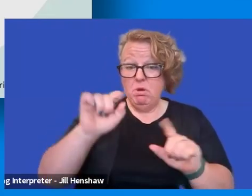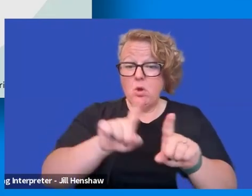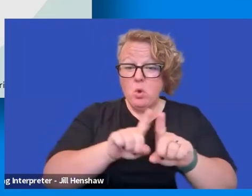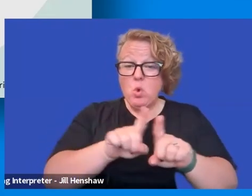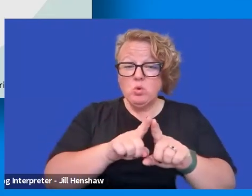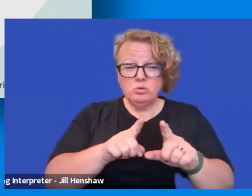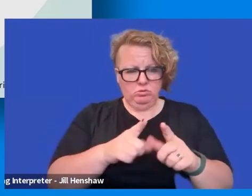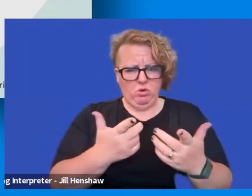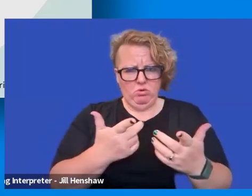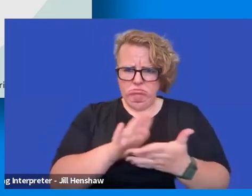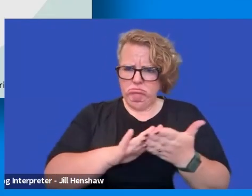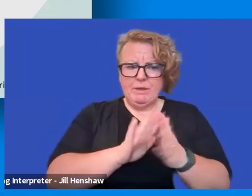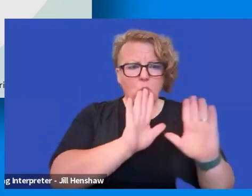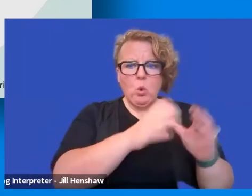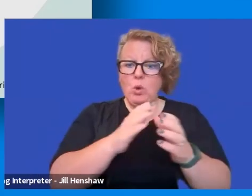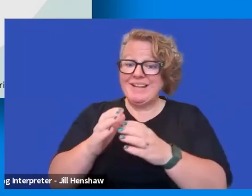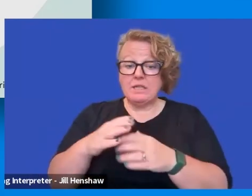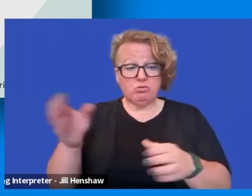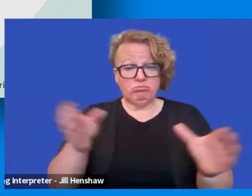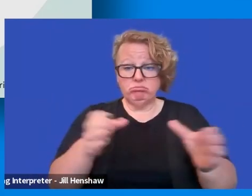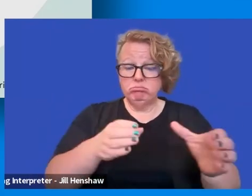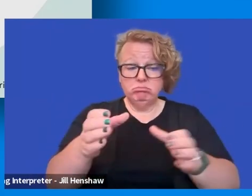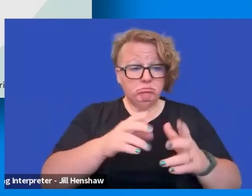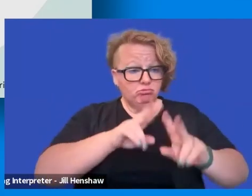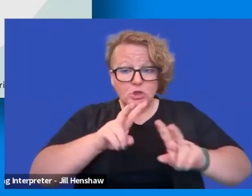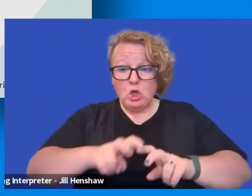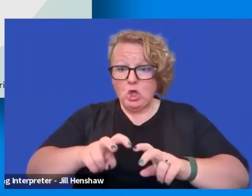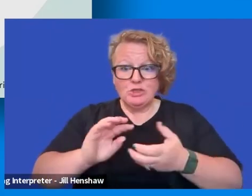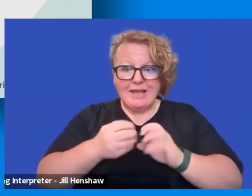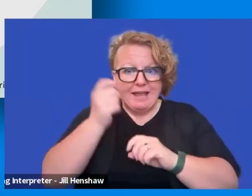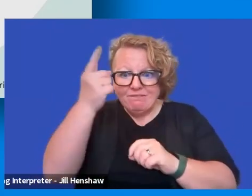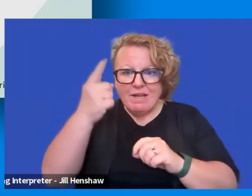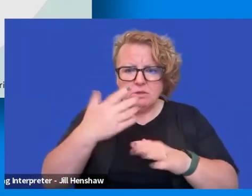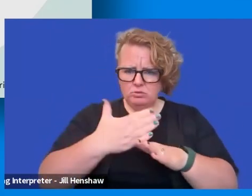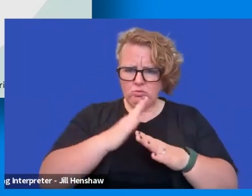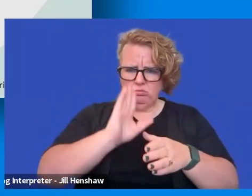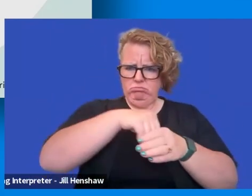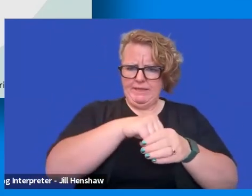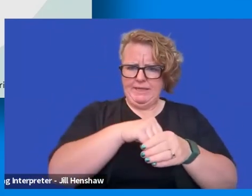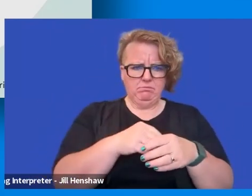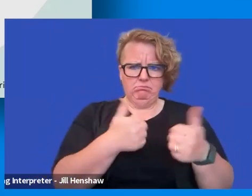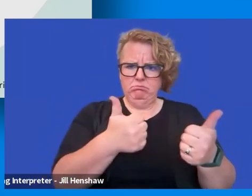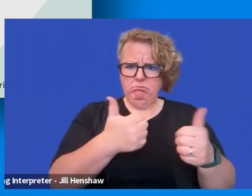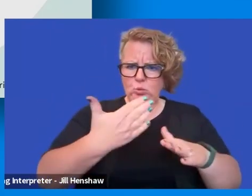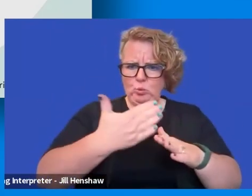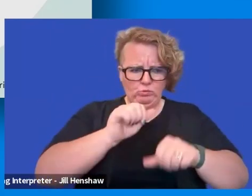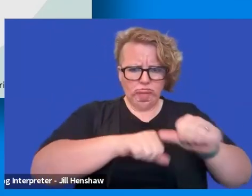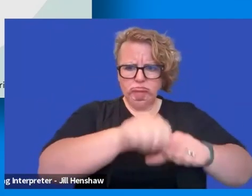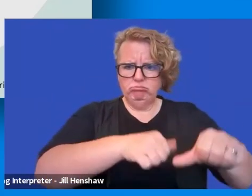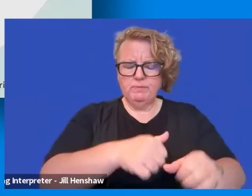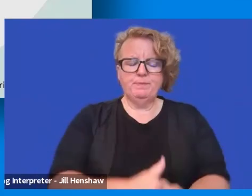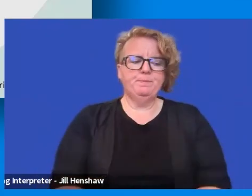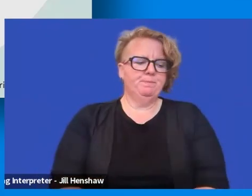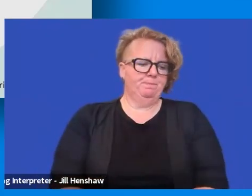enable those organisations which employ researchers and innovators to work in line with best practice.